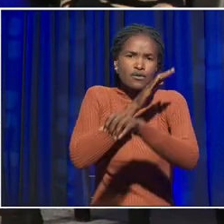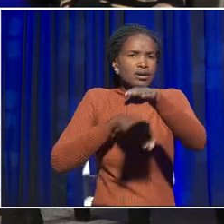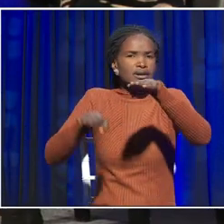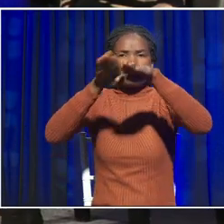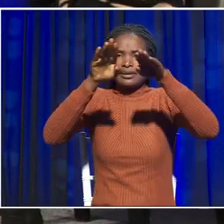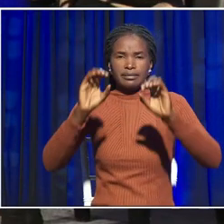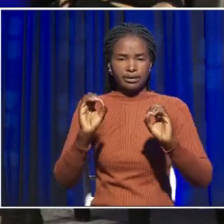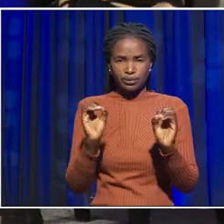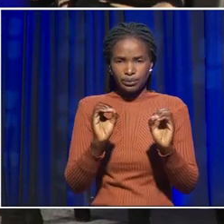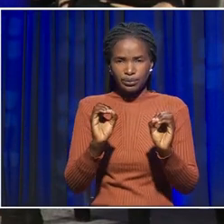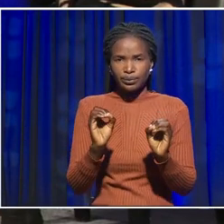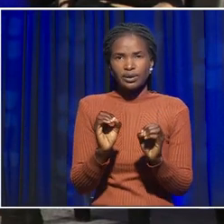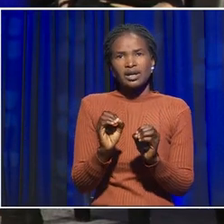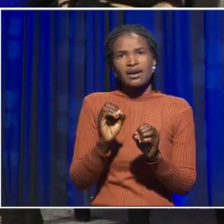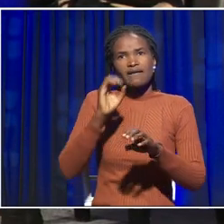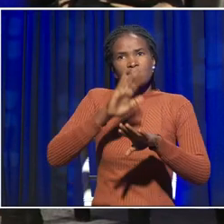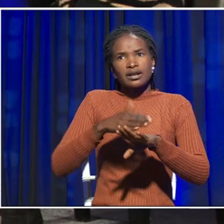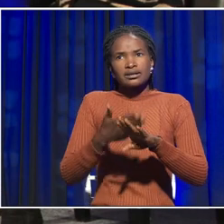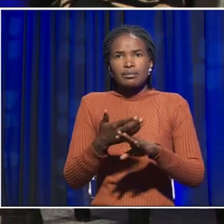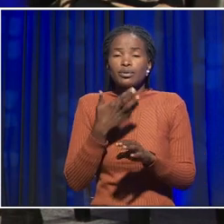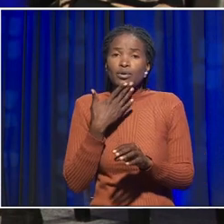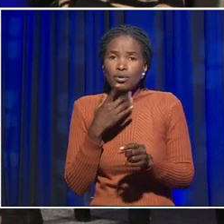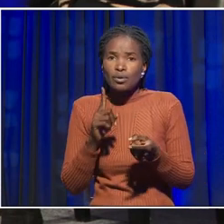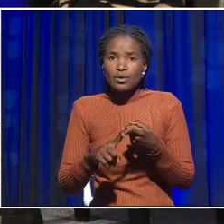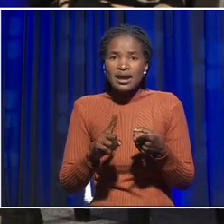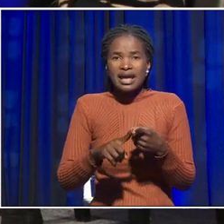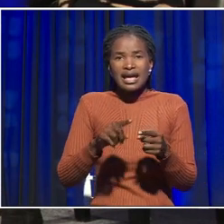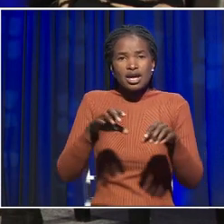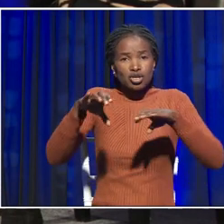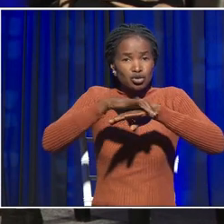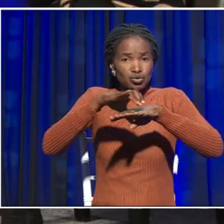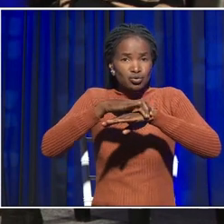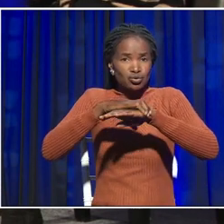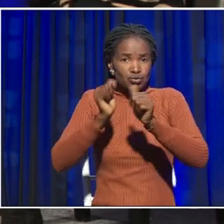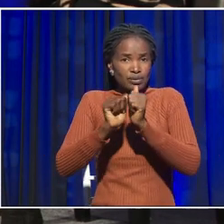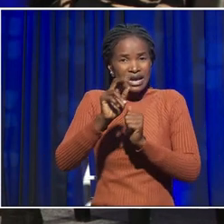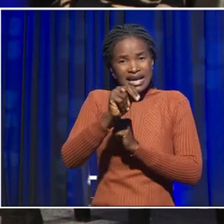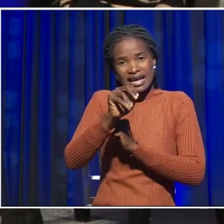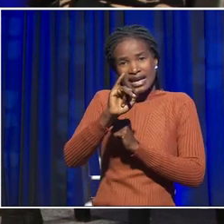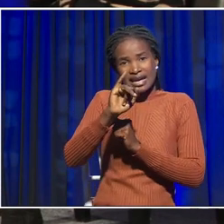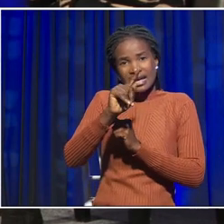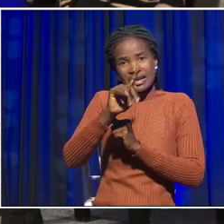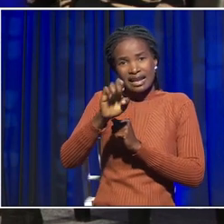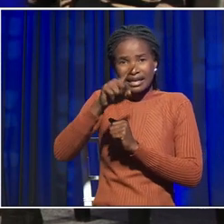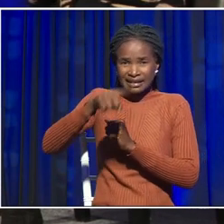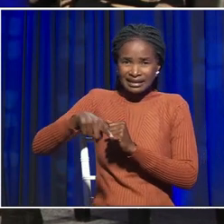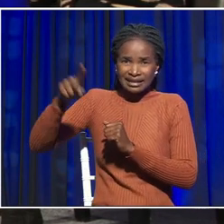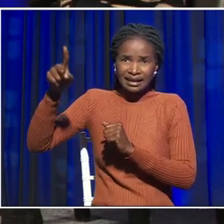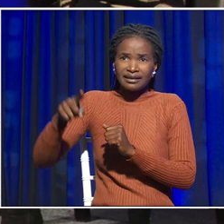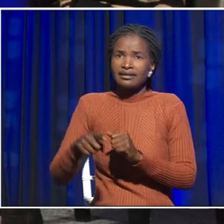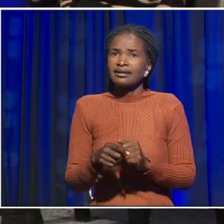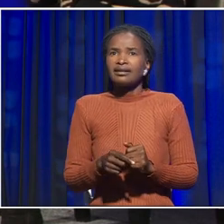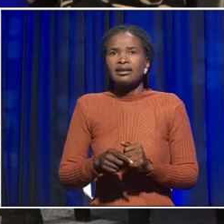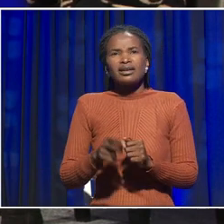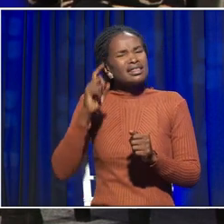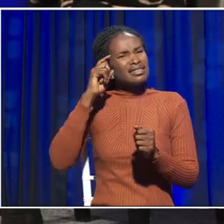setup. Mm-hmm. And to that, we have our famous Nike. You wouldn't say Nike is one of the, you know, the one that a company that